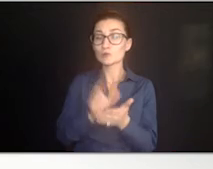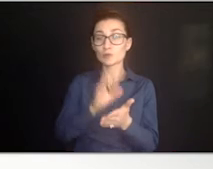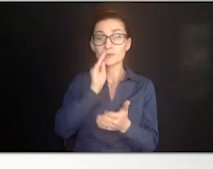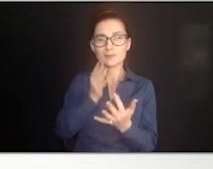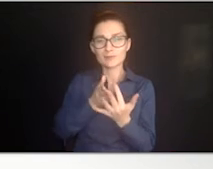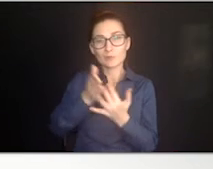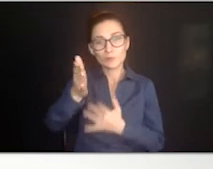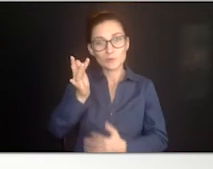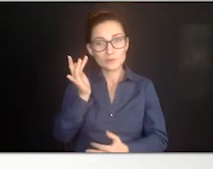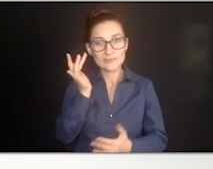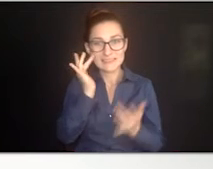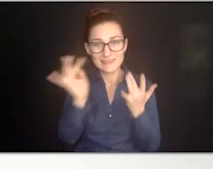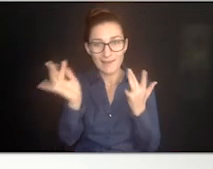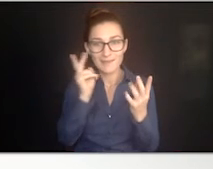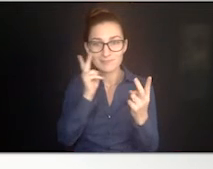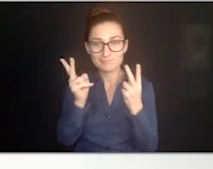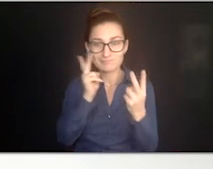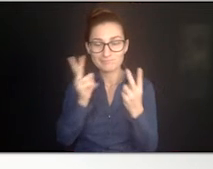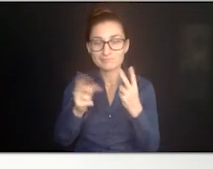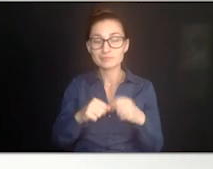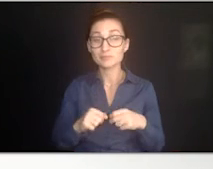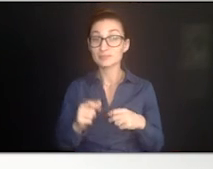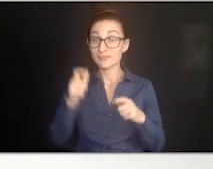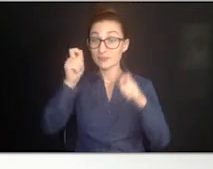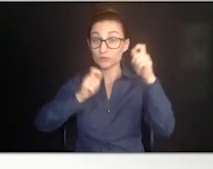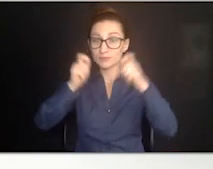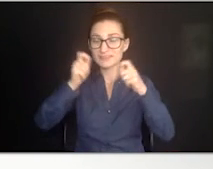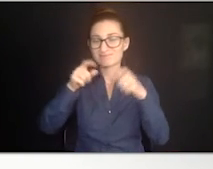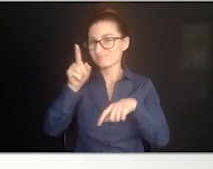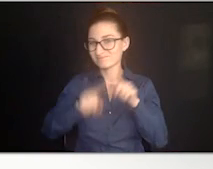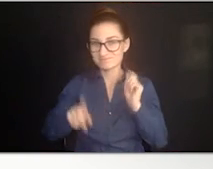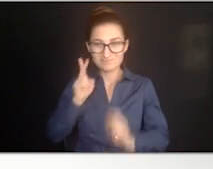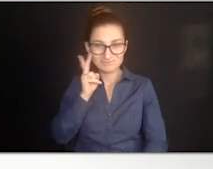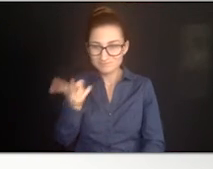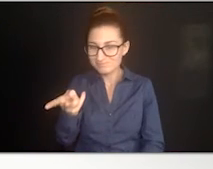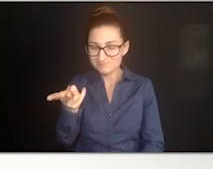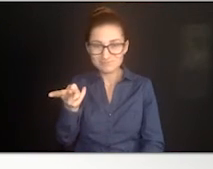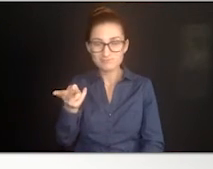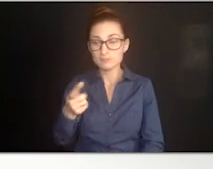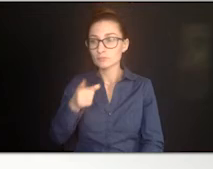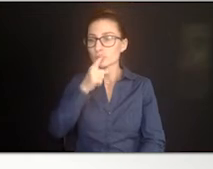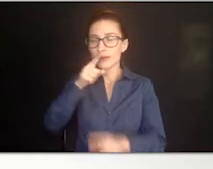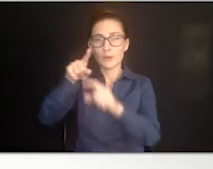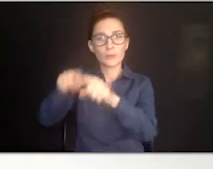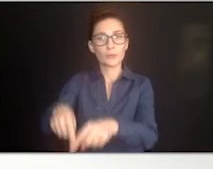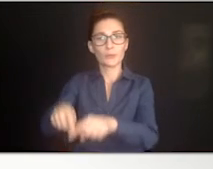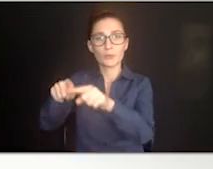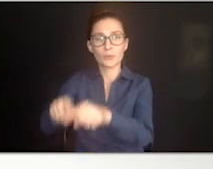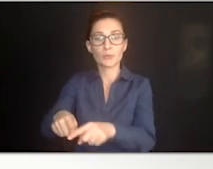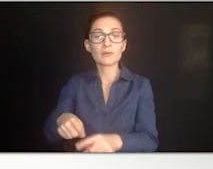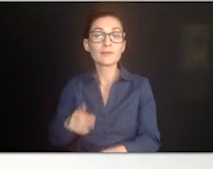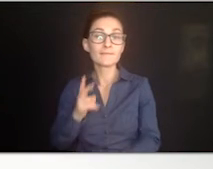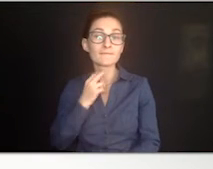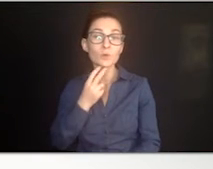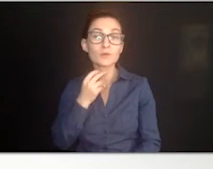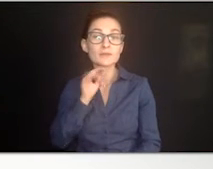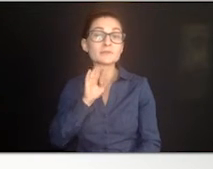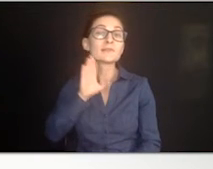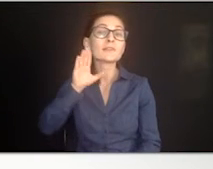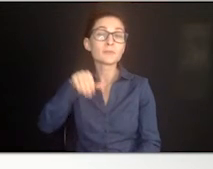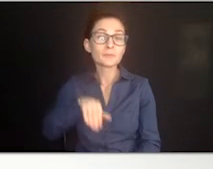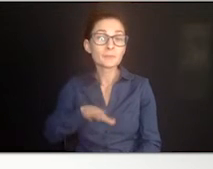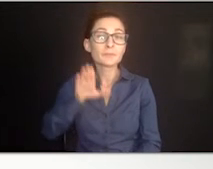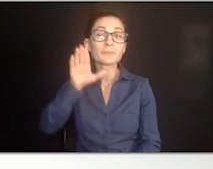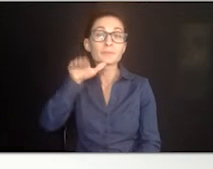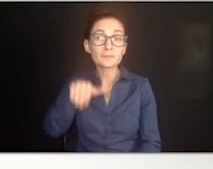facial expressions aren't necessarily seen. They don't know. They have to rely on intonation and sound.